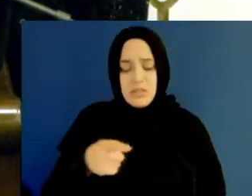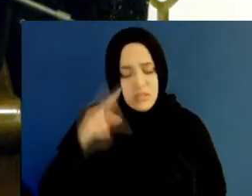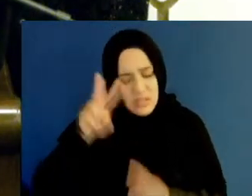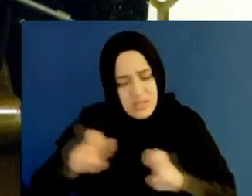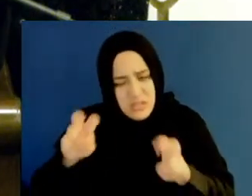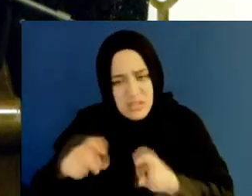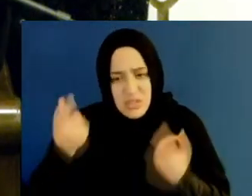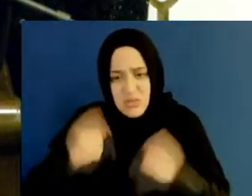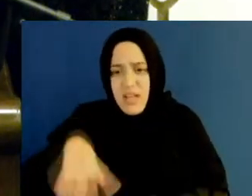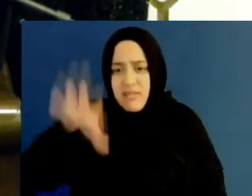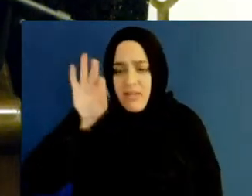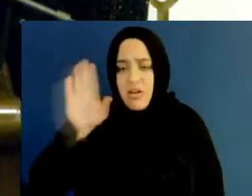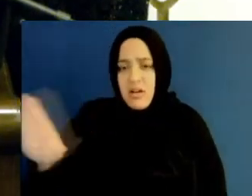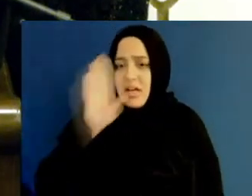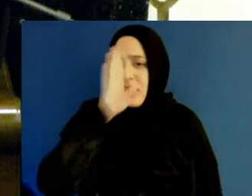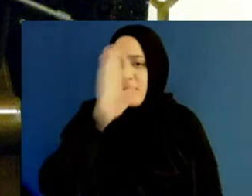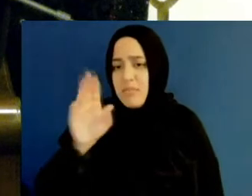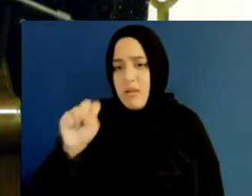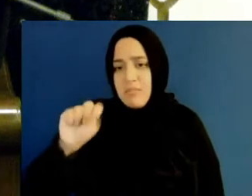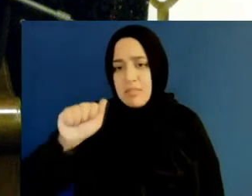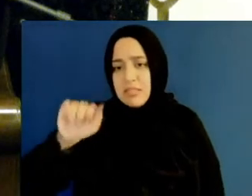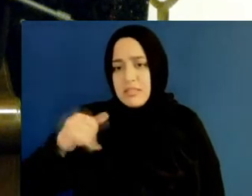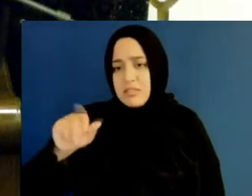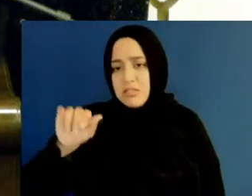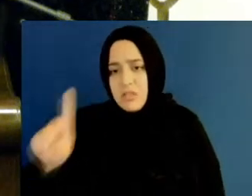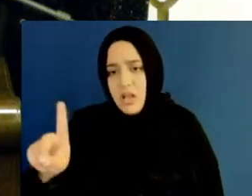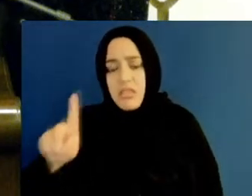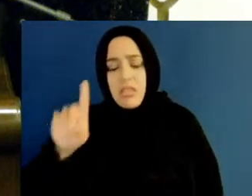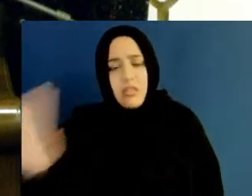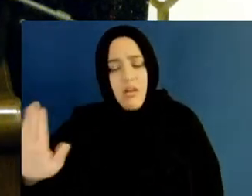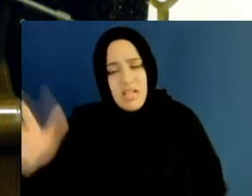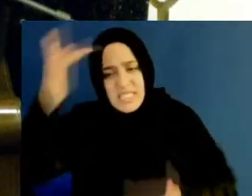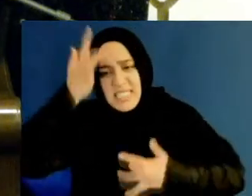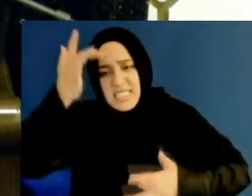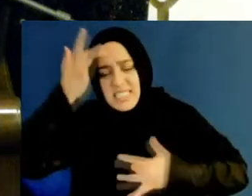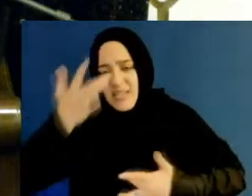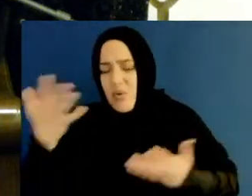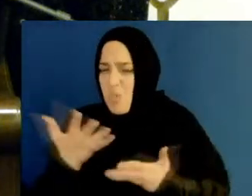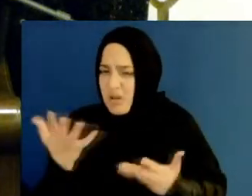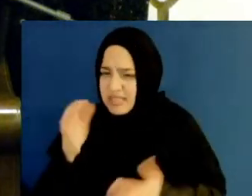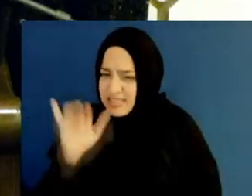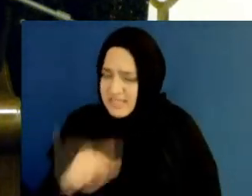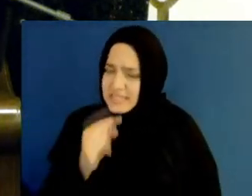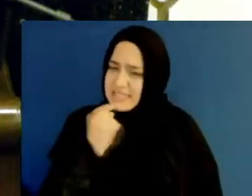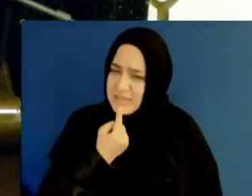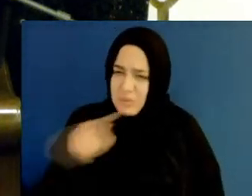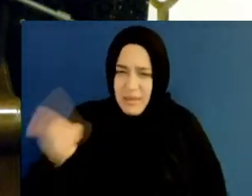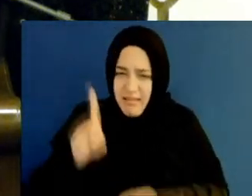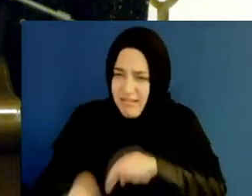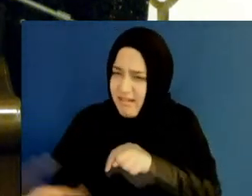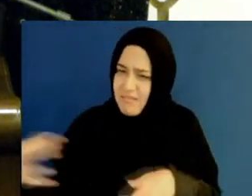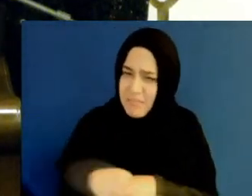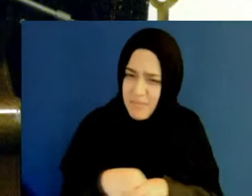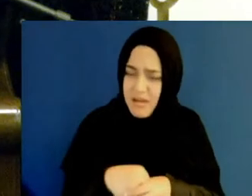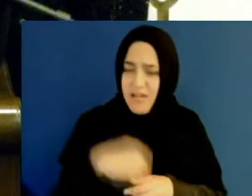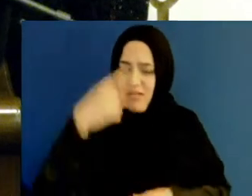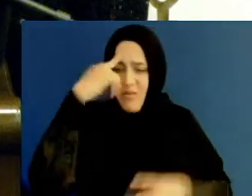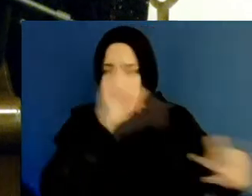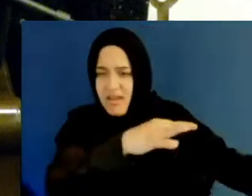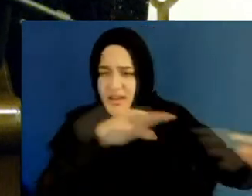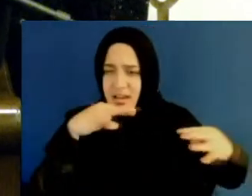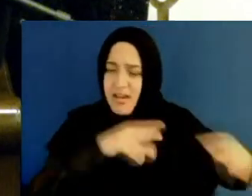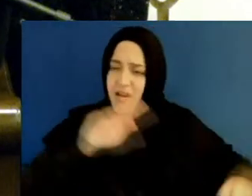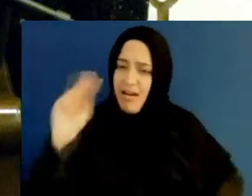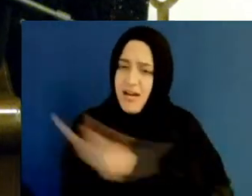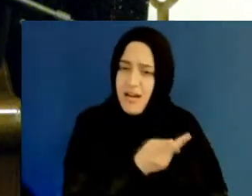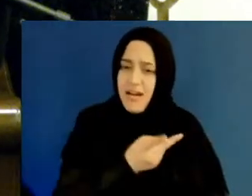Ali Zainul Abideen that was so intense he was not able to participate on the day of